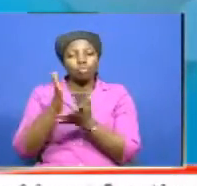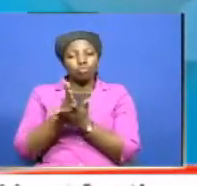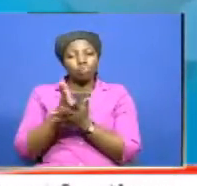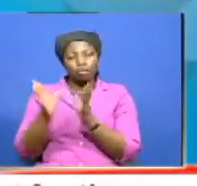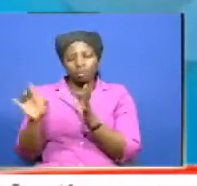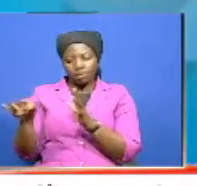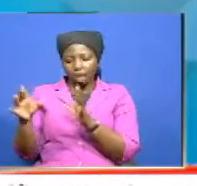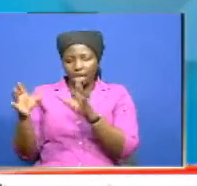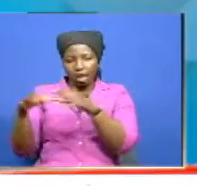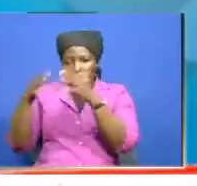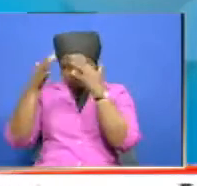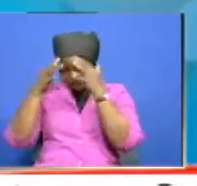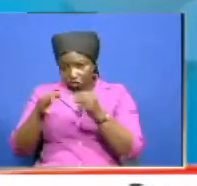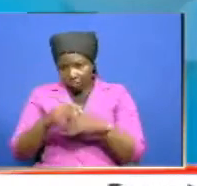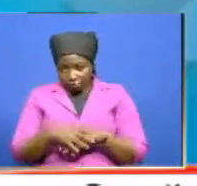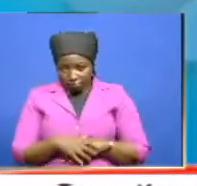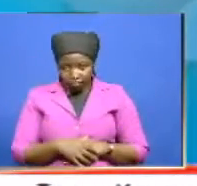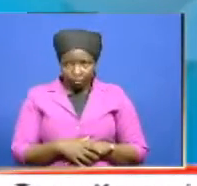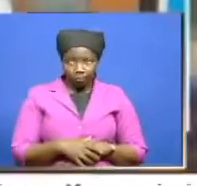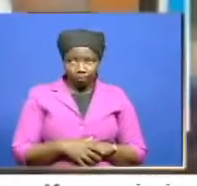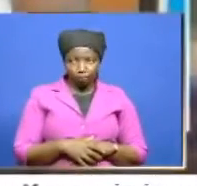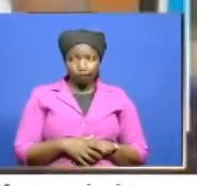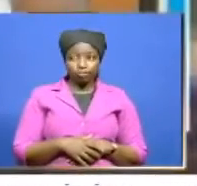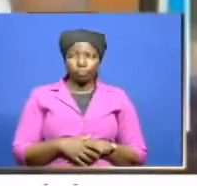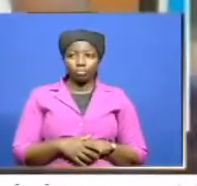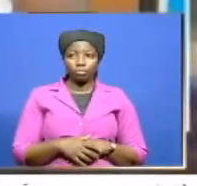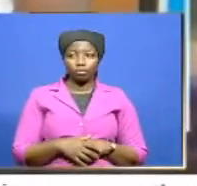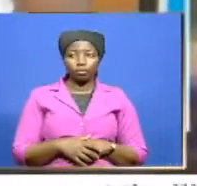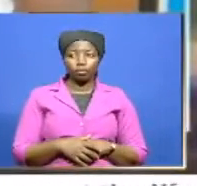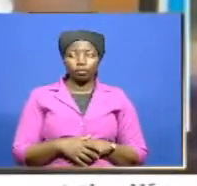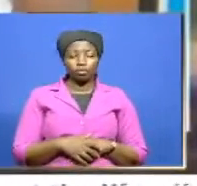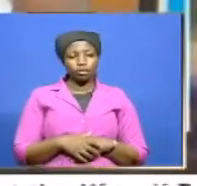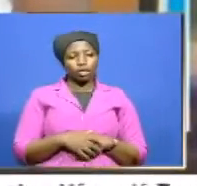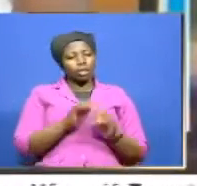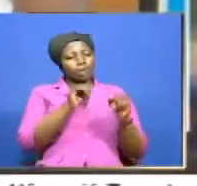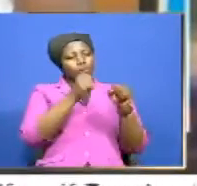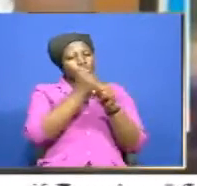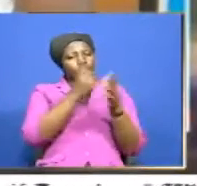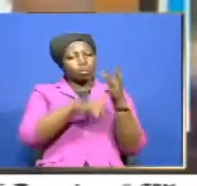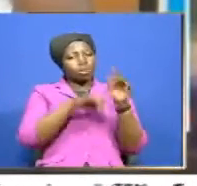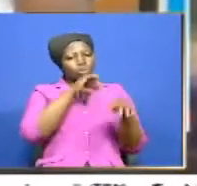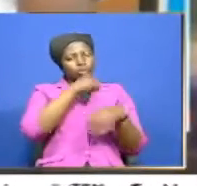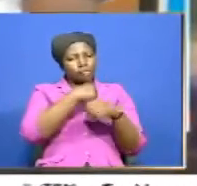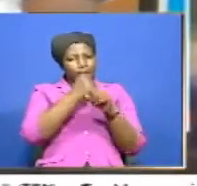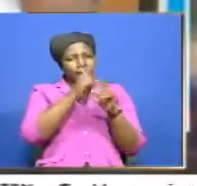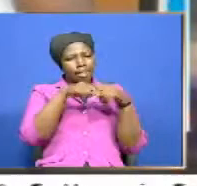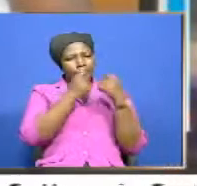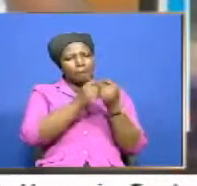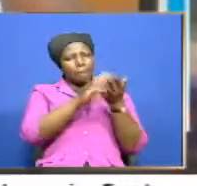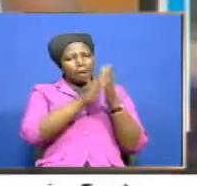decision. What's the ideal time to get, you know, a team ready for action in 15s rugby?